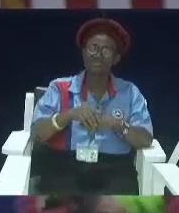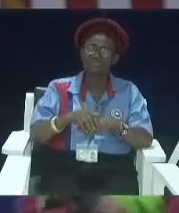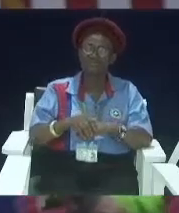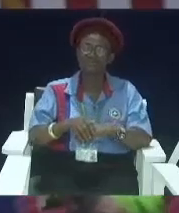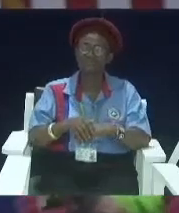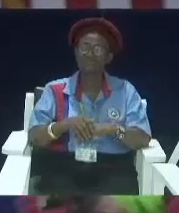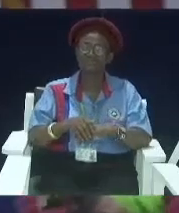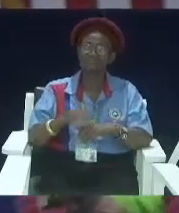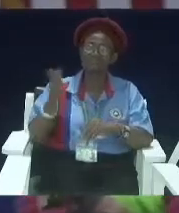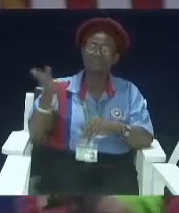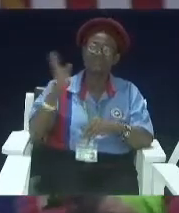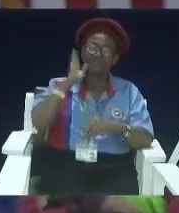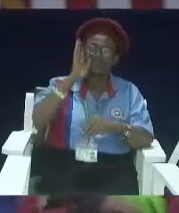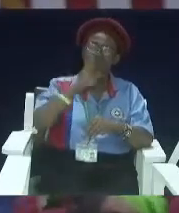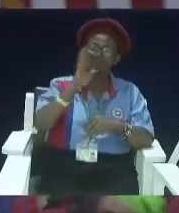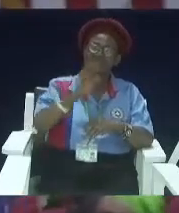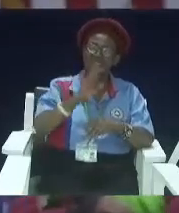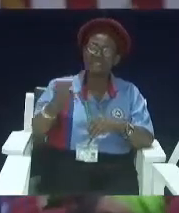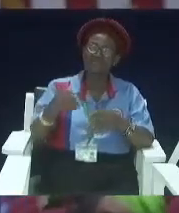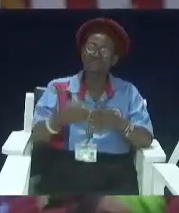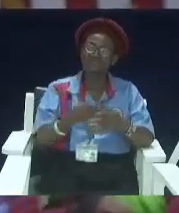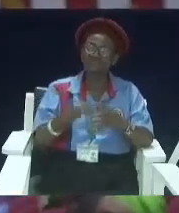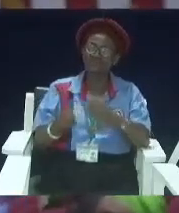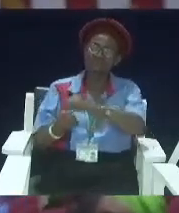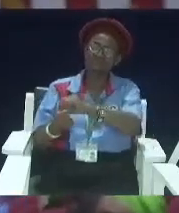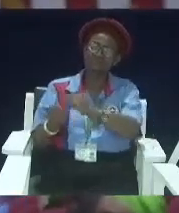There'll be a new turnaround